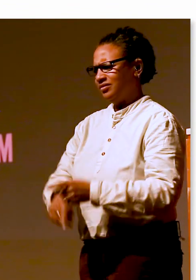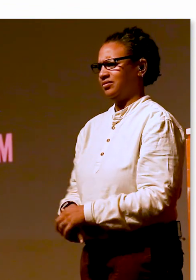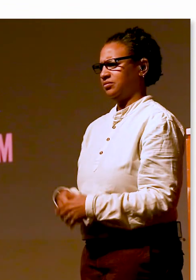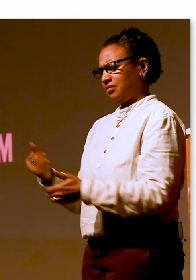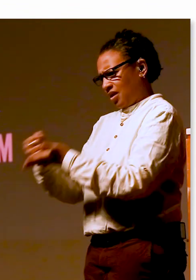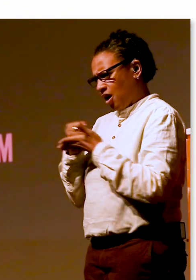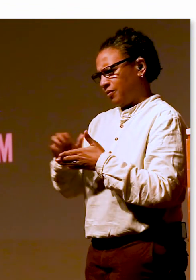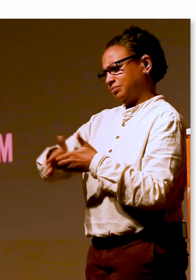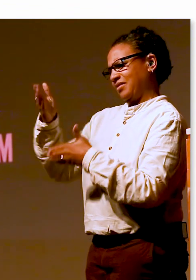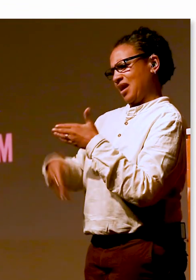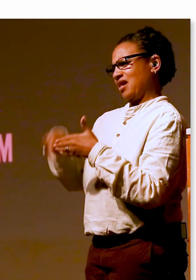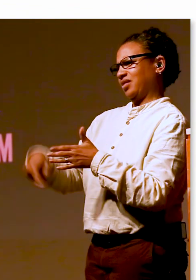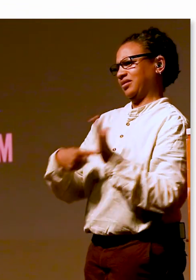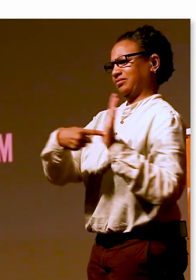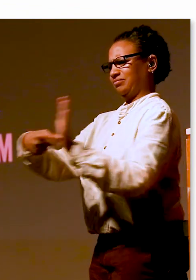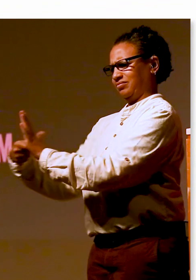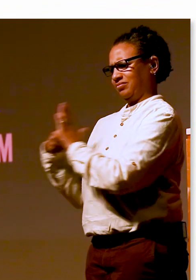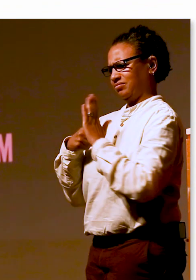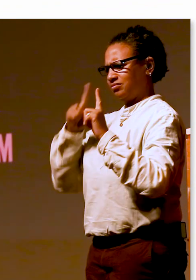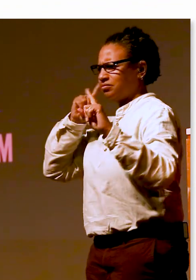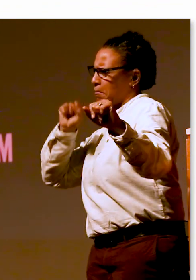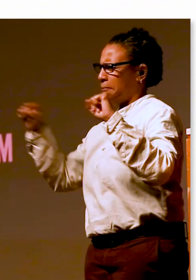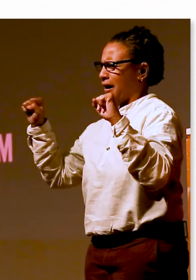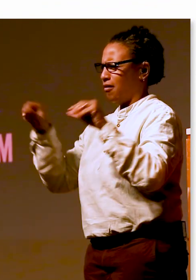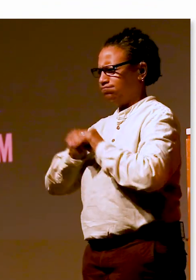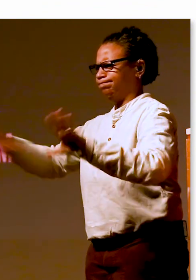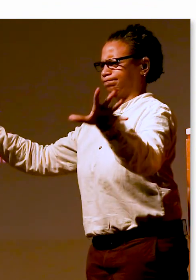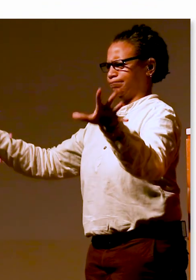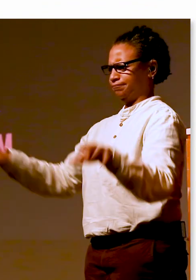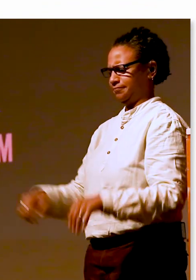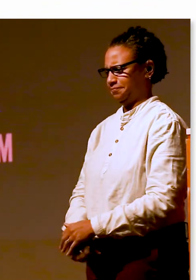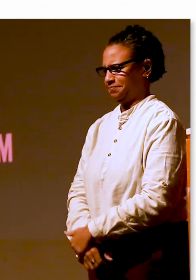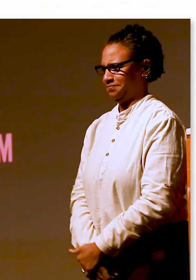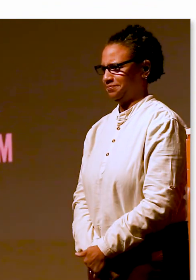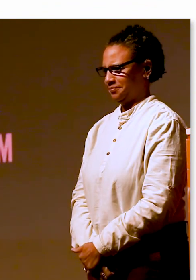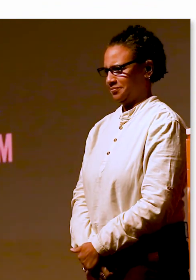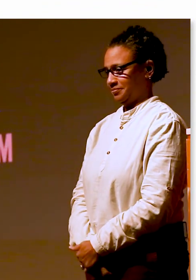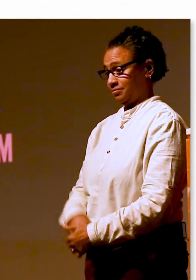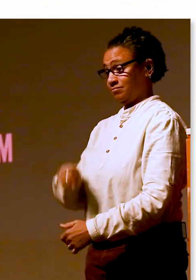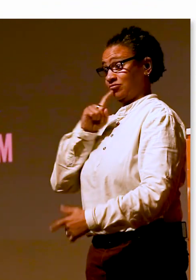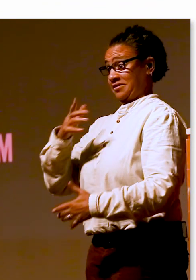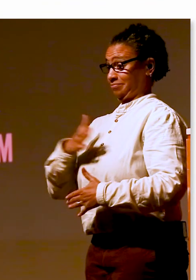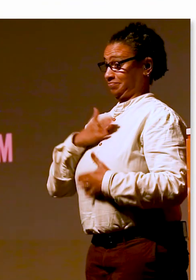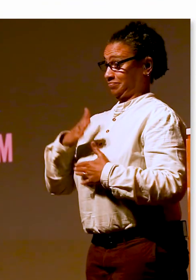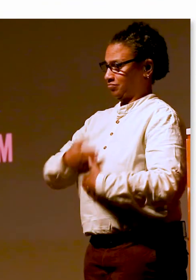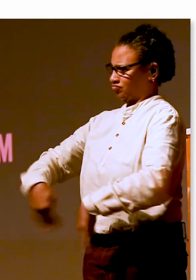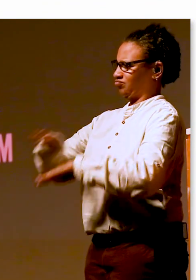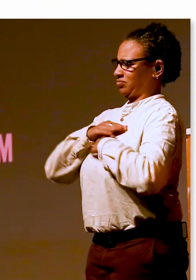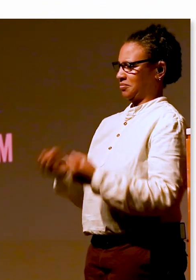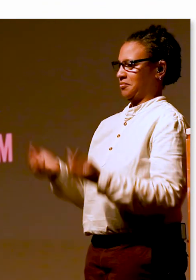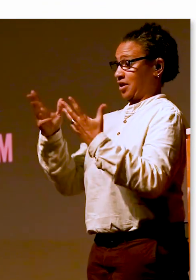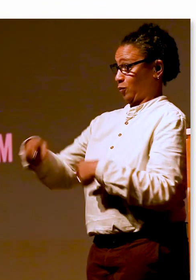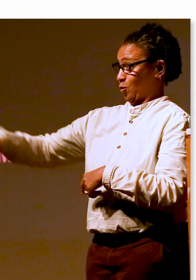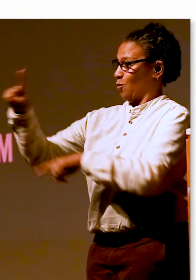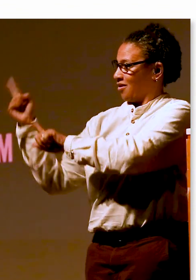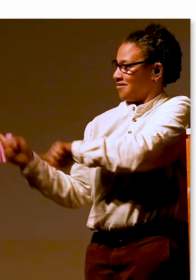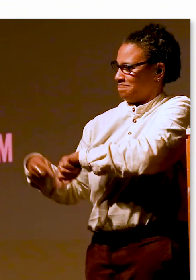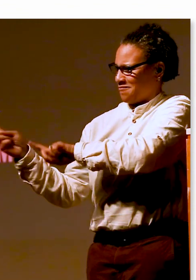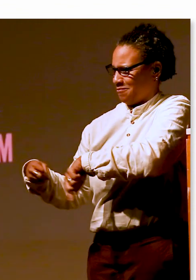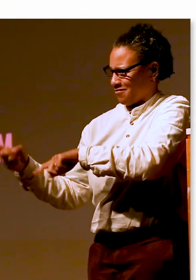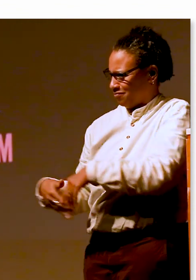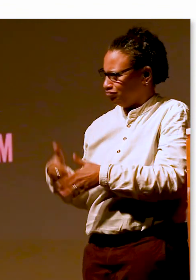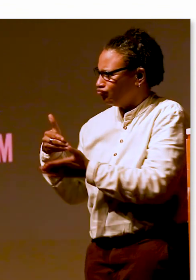with a bang. So thank you all so much. It's been so gratifying to have so many of you come many, many times to see the show,